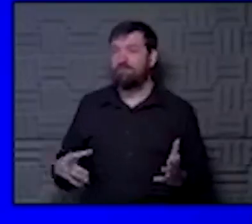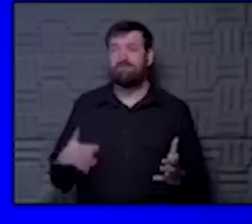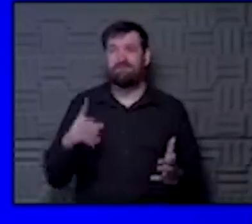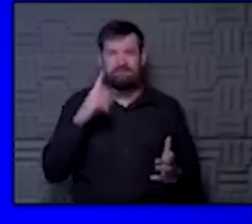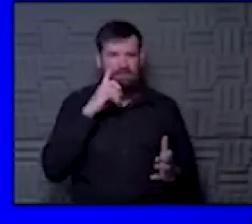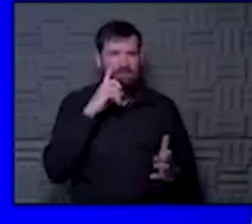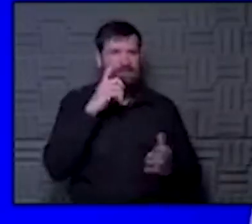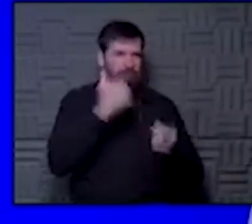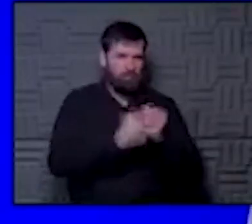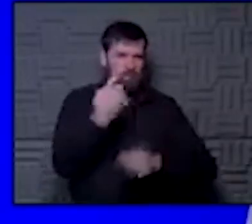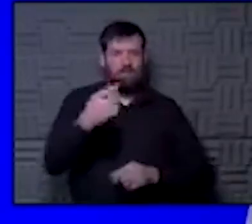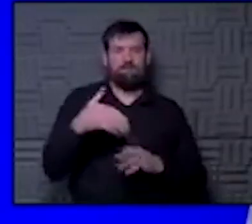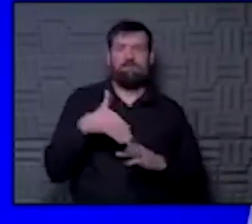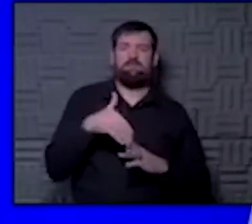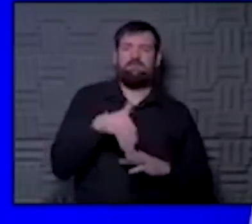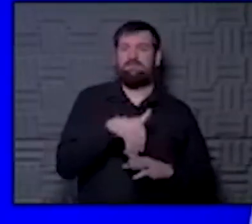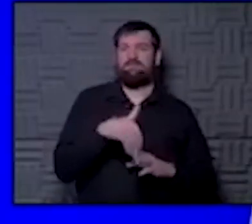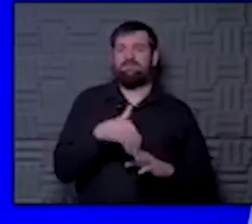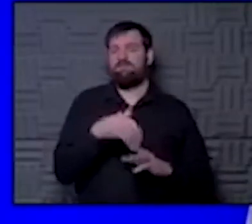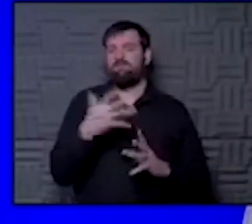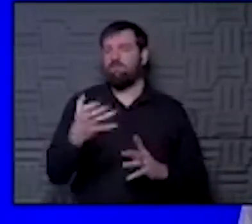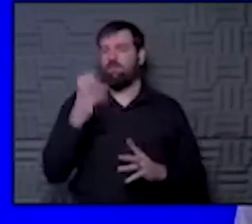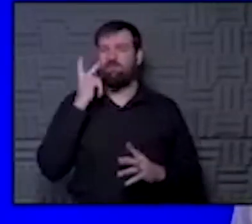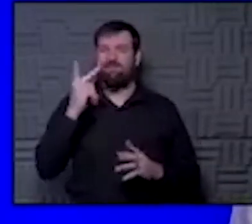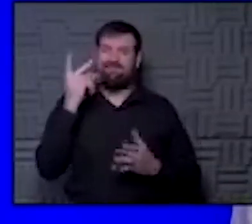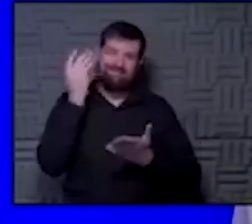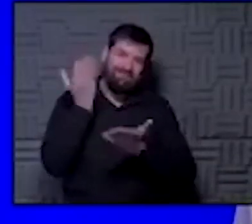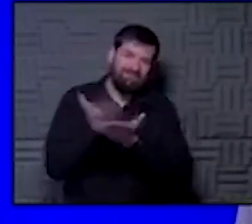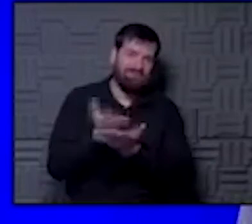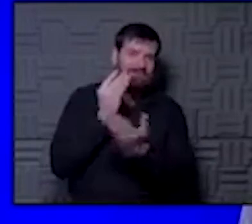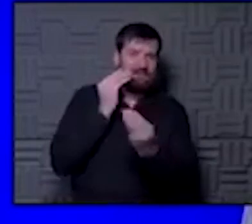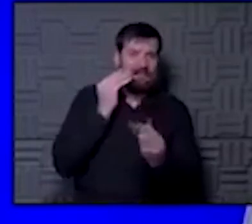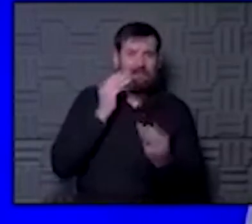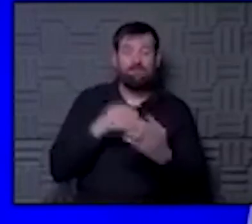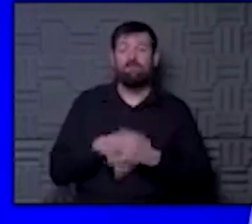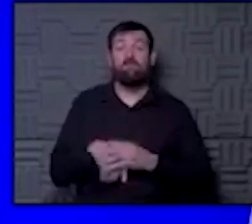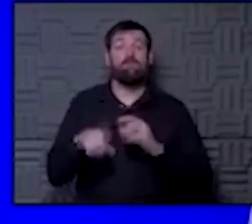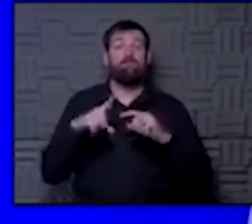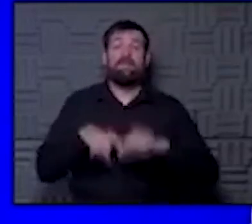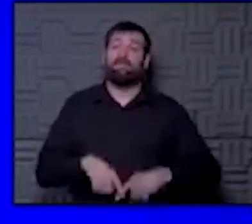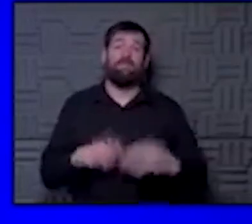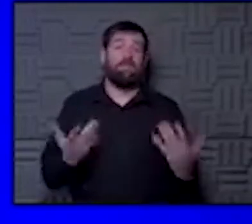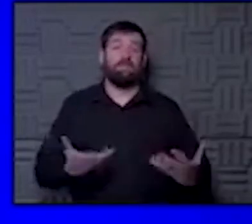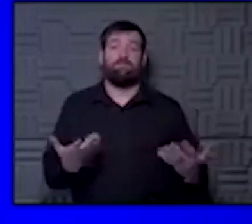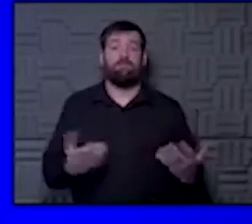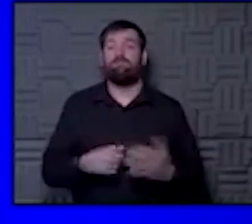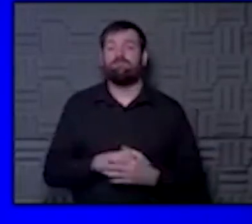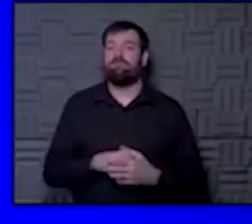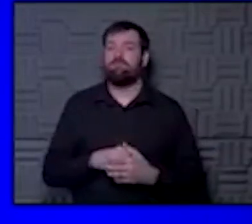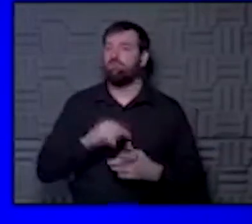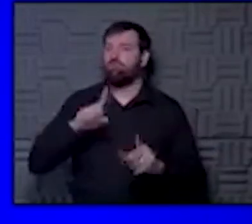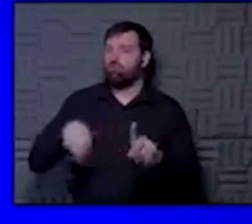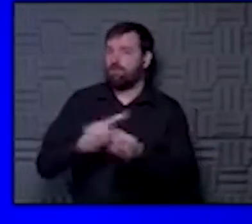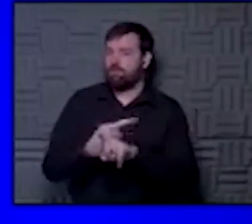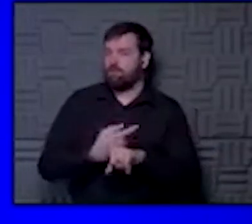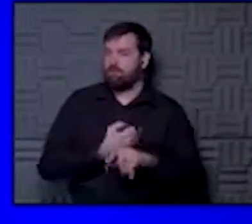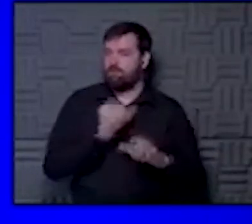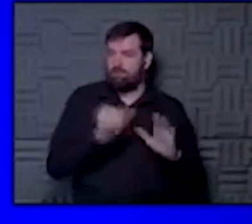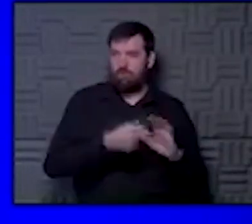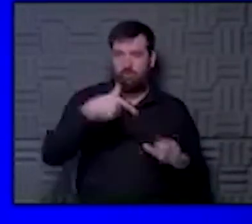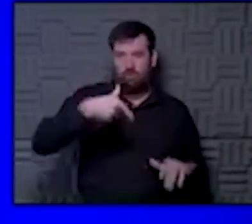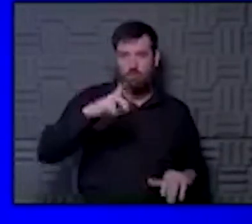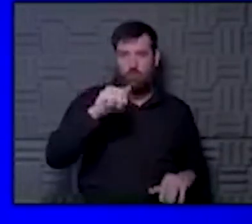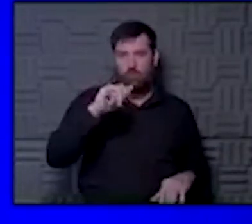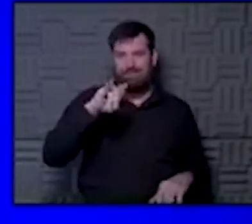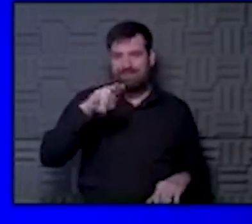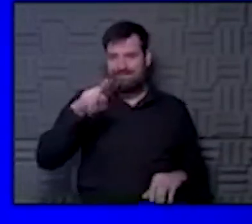is uneasy about it. We said we wanted to see the data. What their data is based on, and this is for just going through quarantine of 7 days